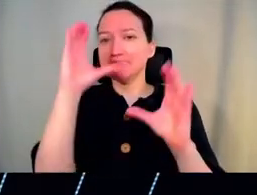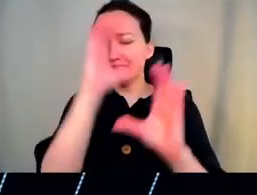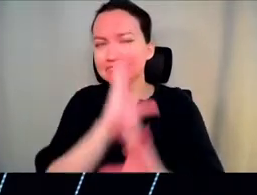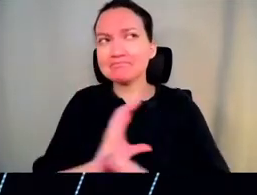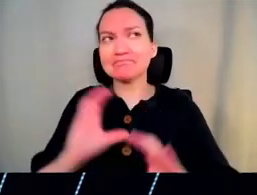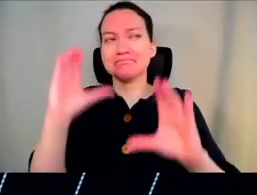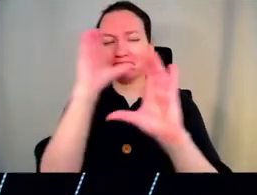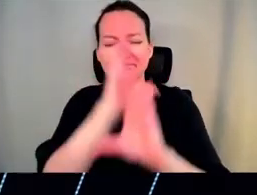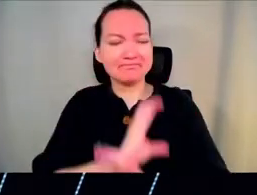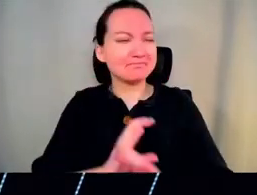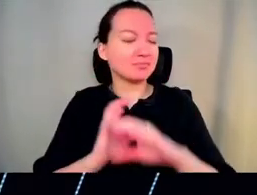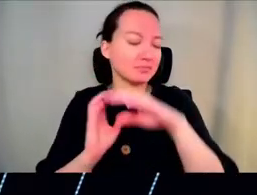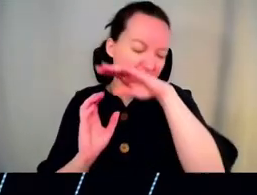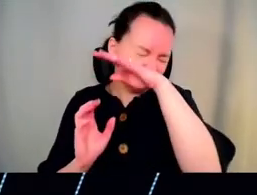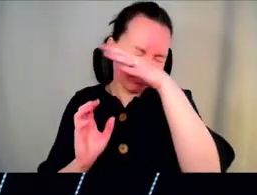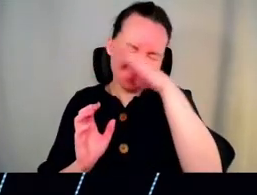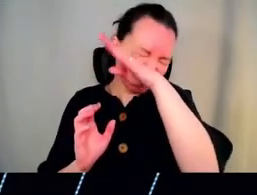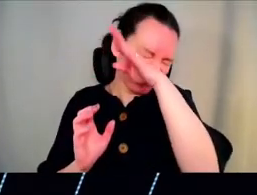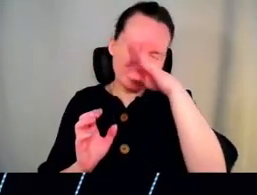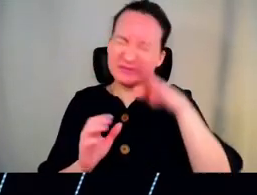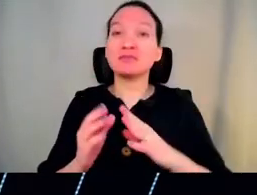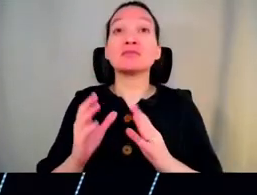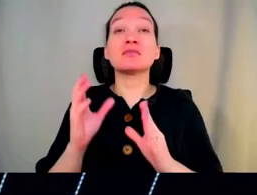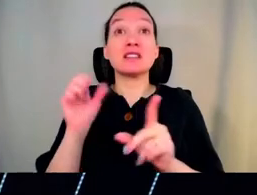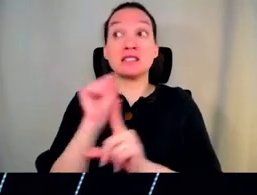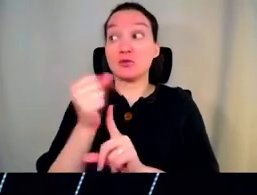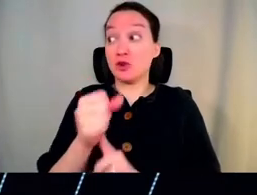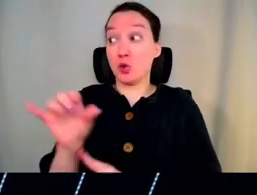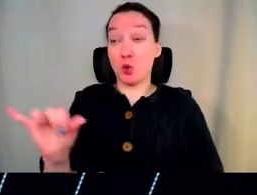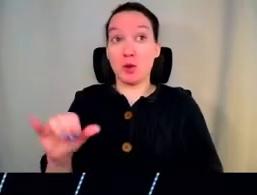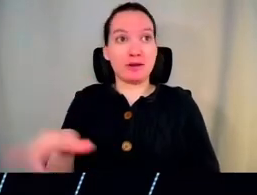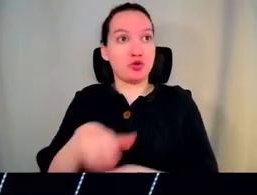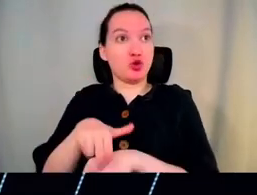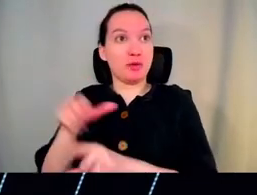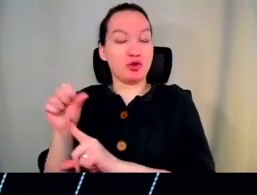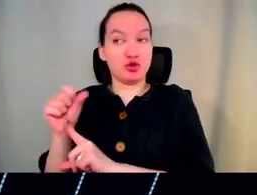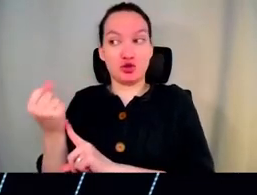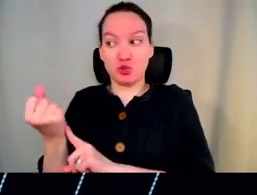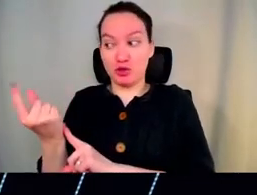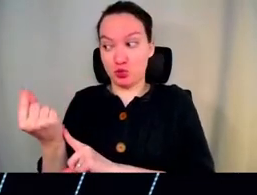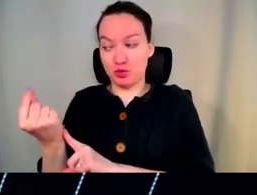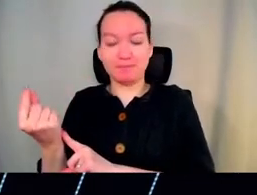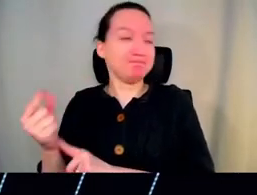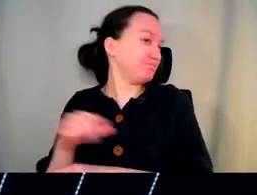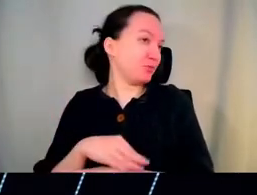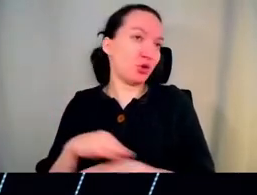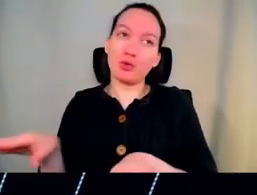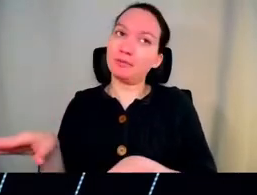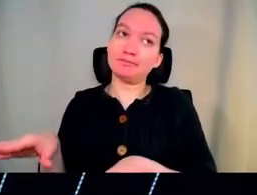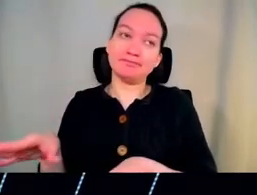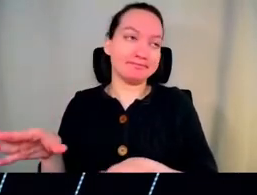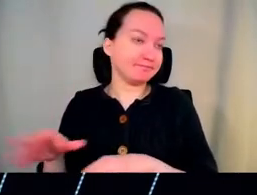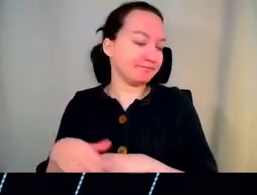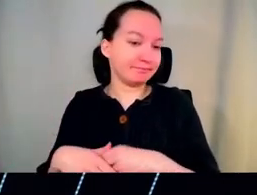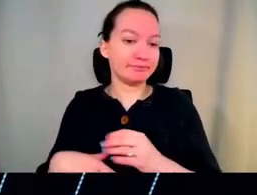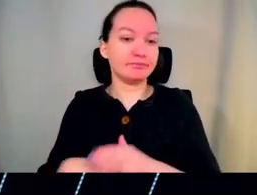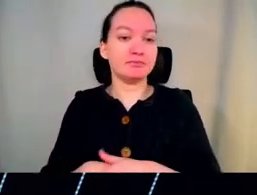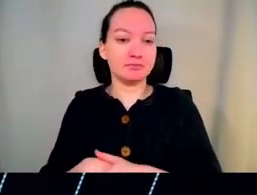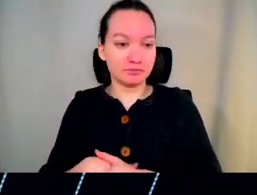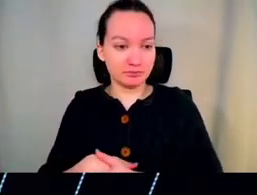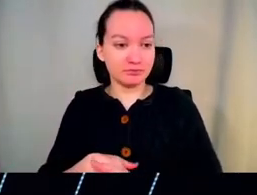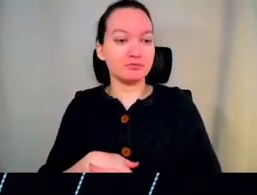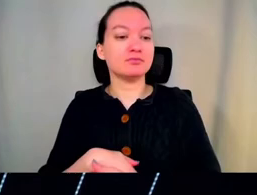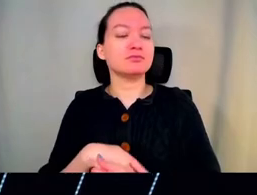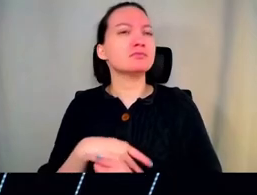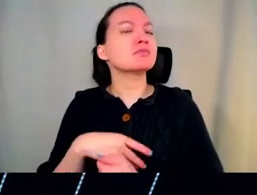him. Because we're going to get into a situation and go, okay, this is what I would normally do, but you should not do that this time. So when